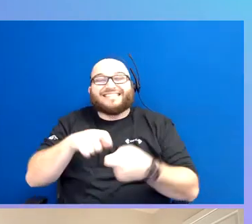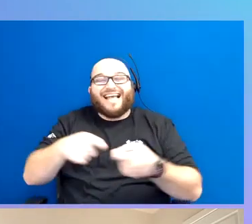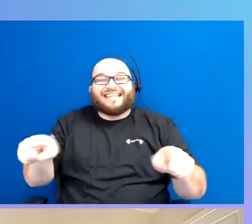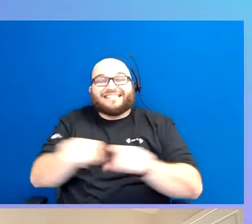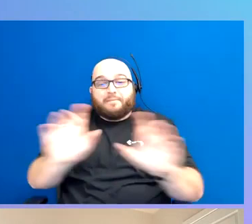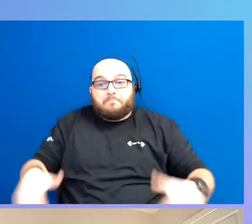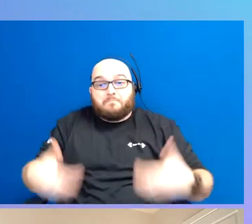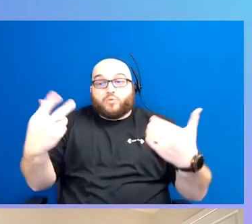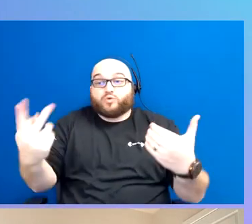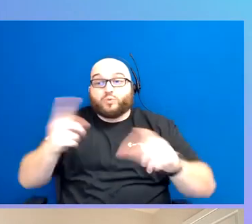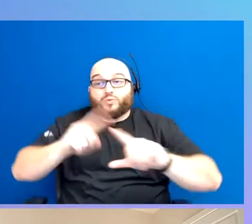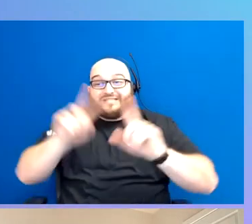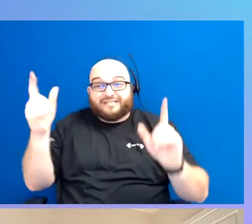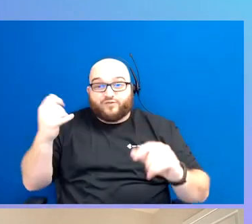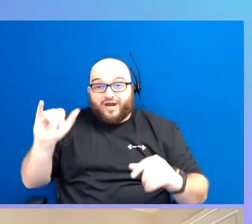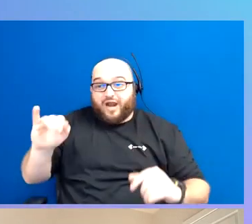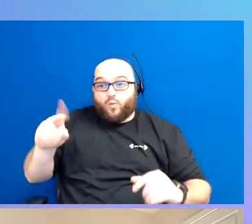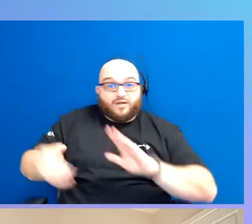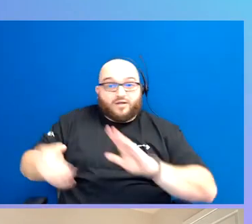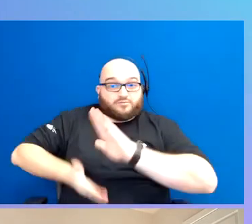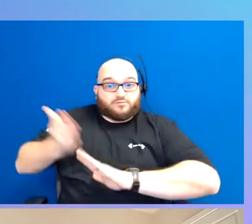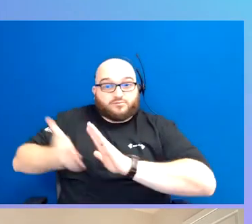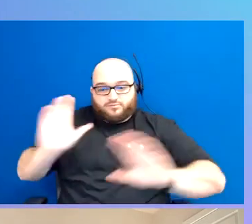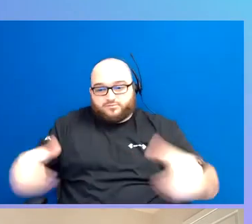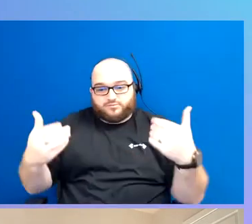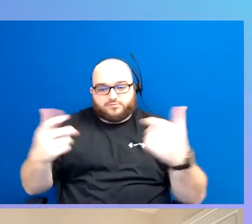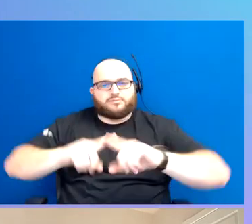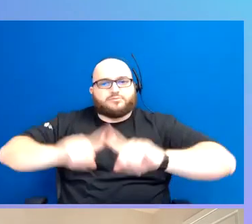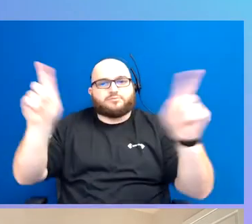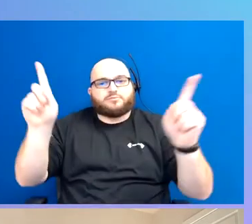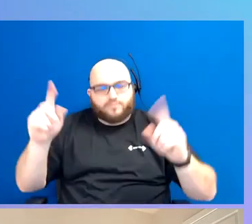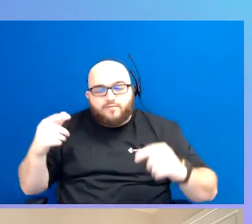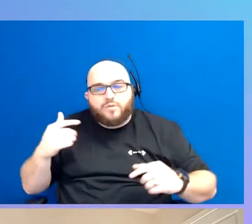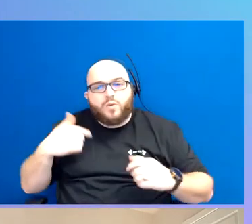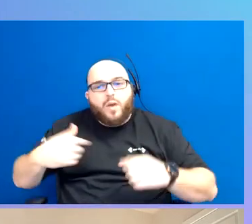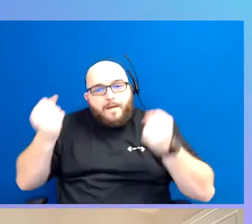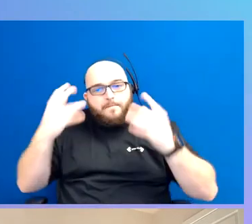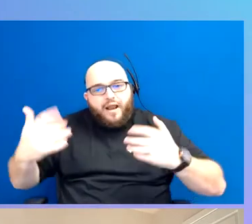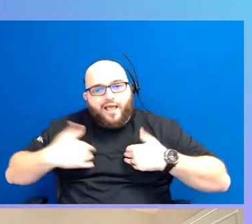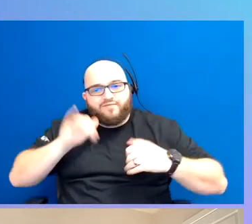looks at the same web page. So there are huge differences